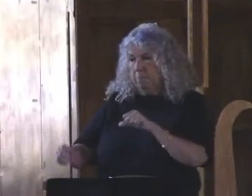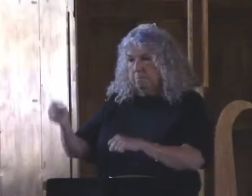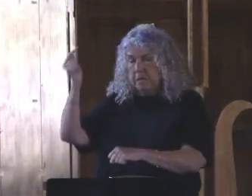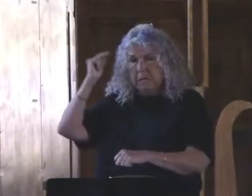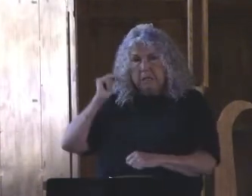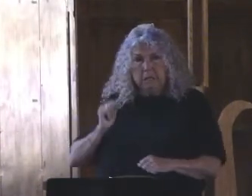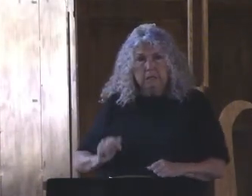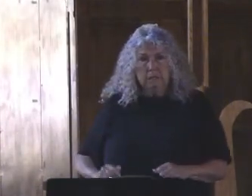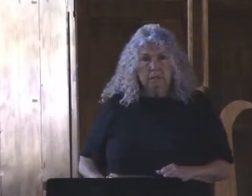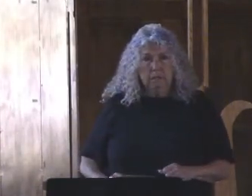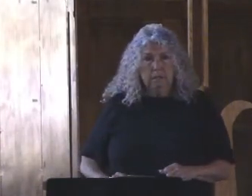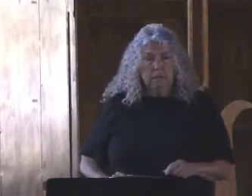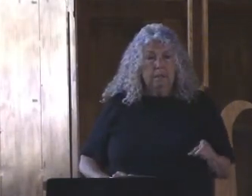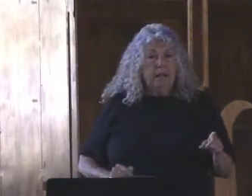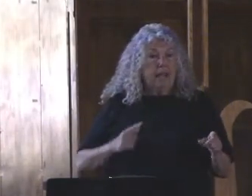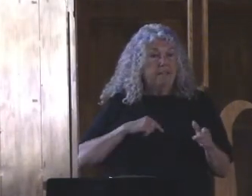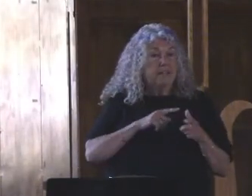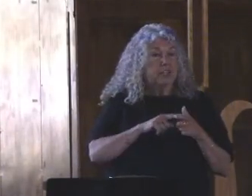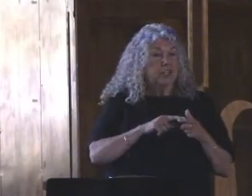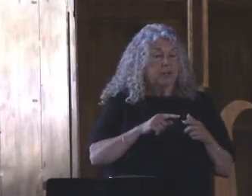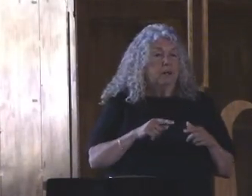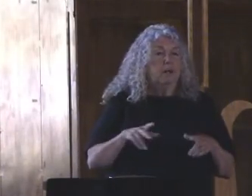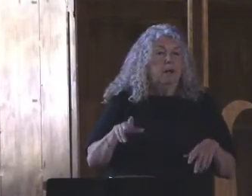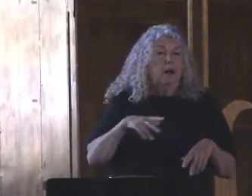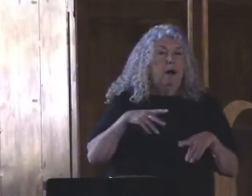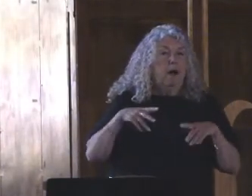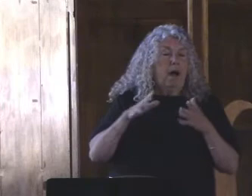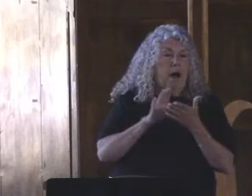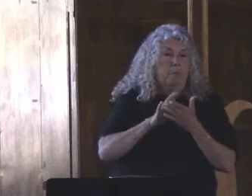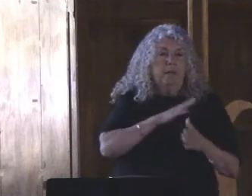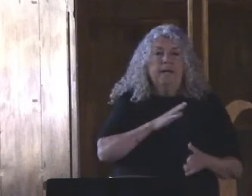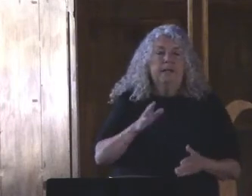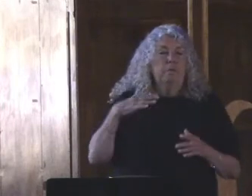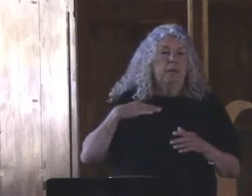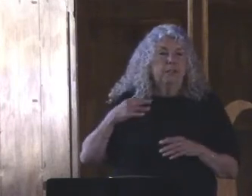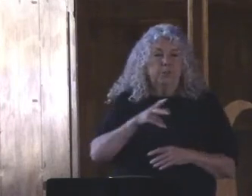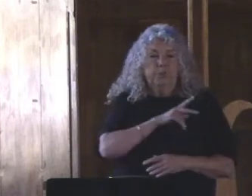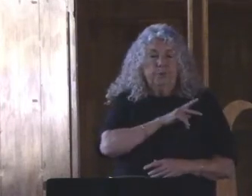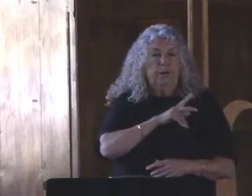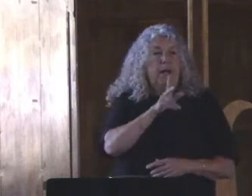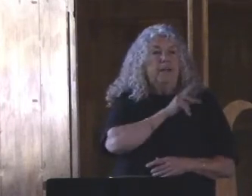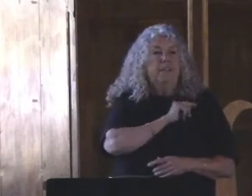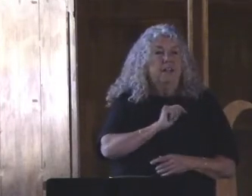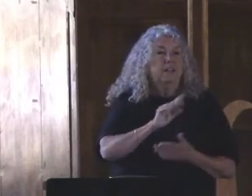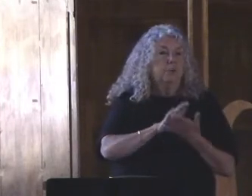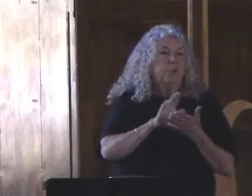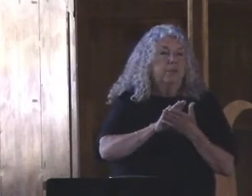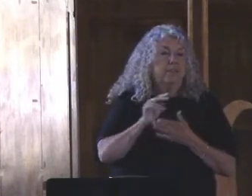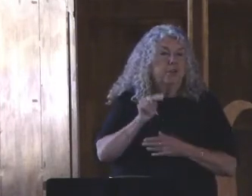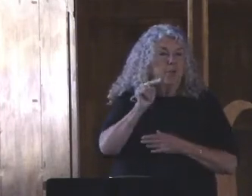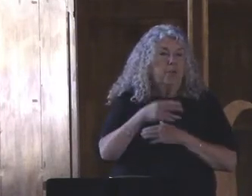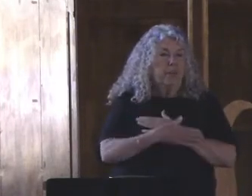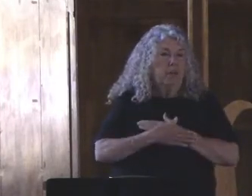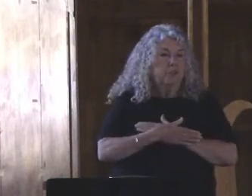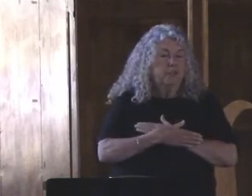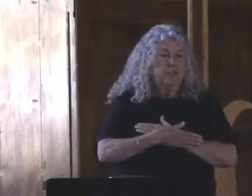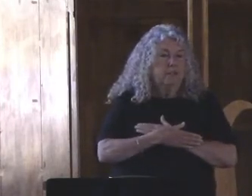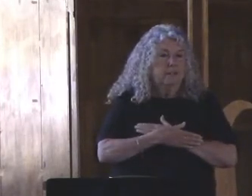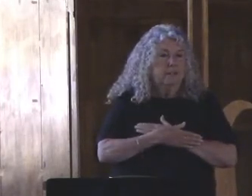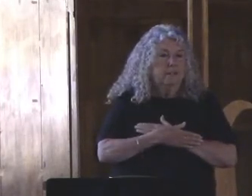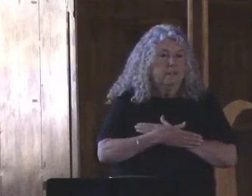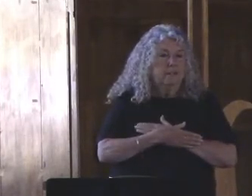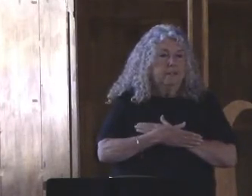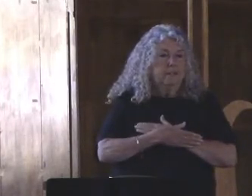off the bat. At last, she applied to the theological school at St. Lawrence University up in the North Country. And the